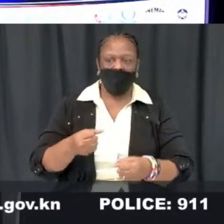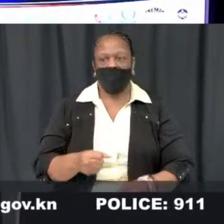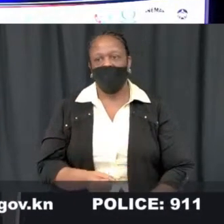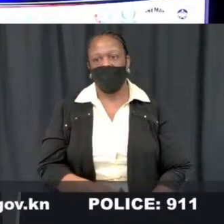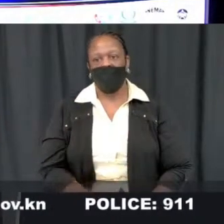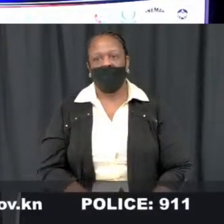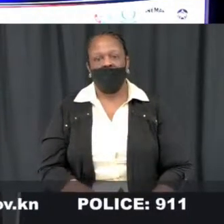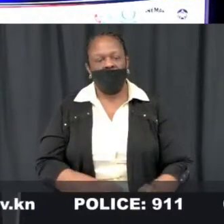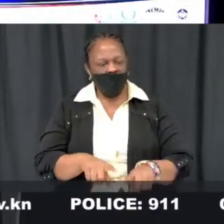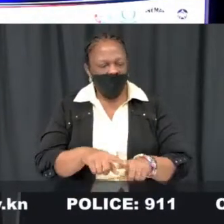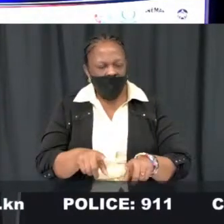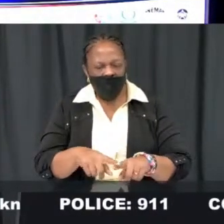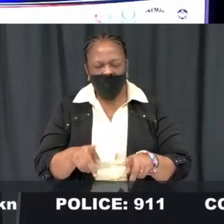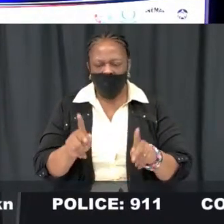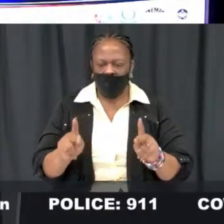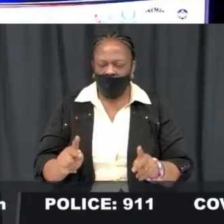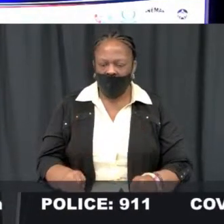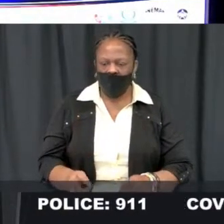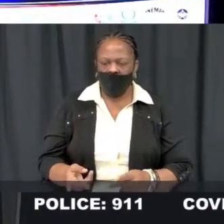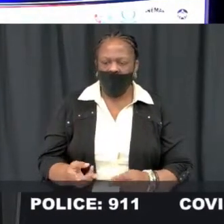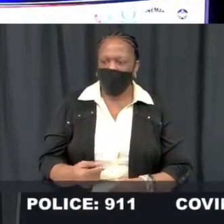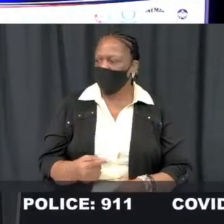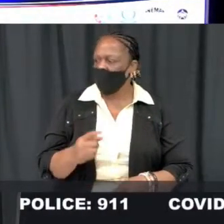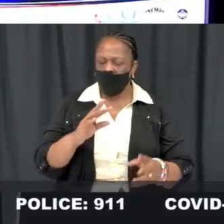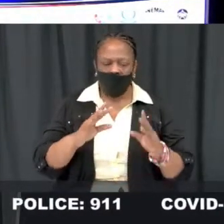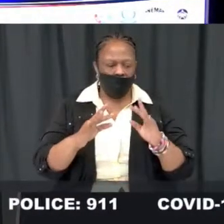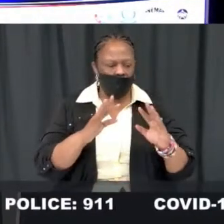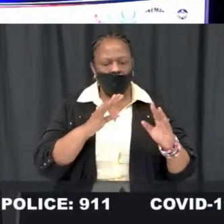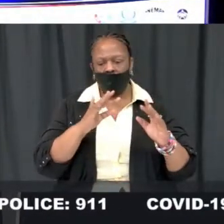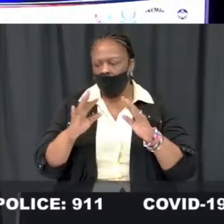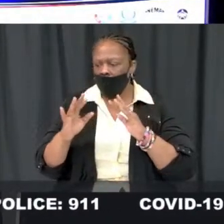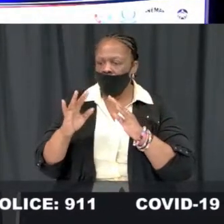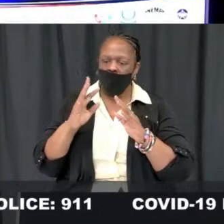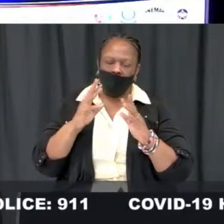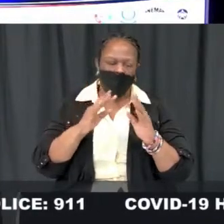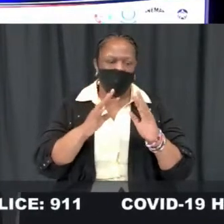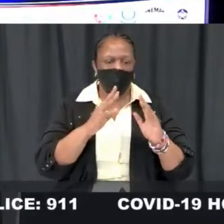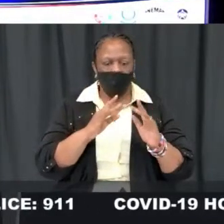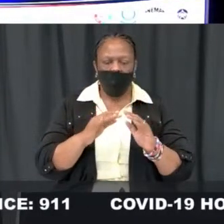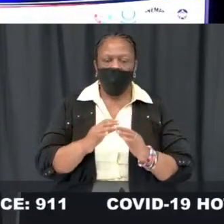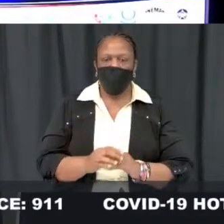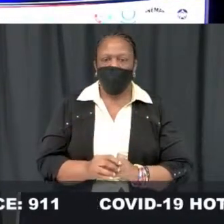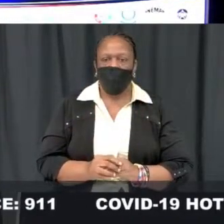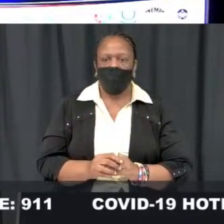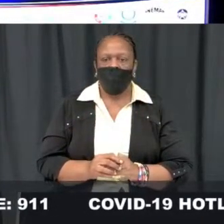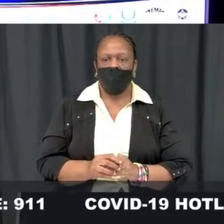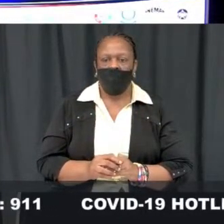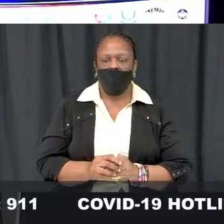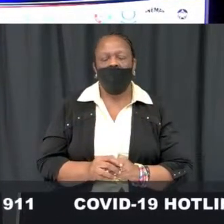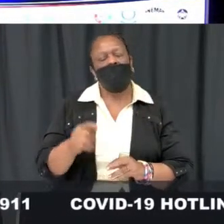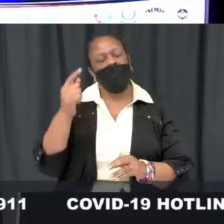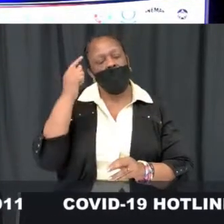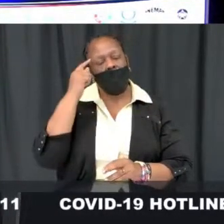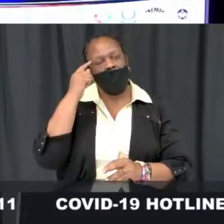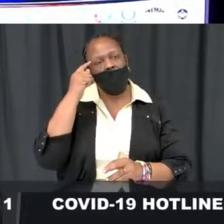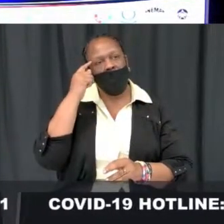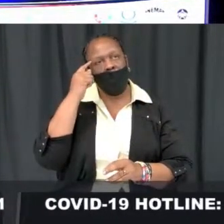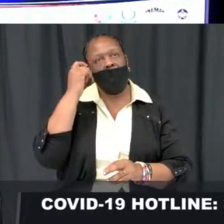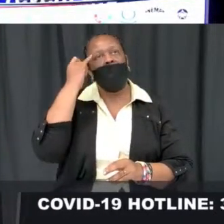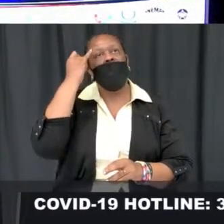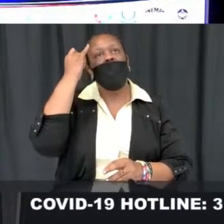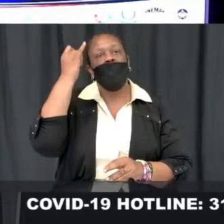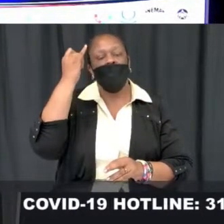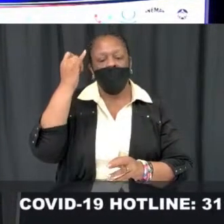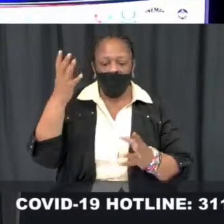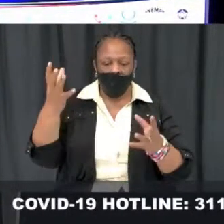few persons within that framework. We developed a plan to